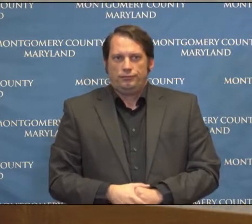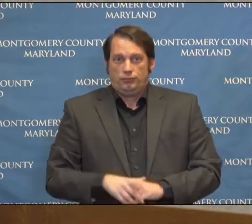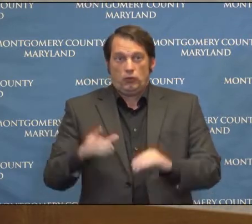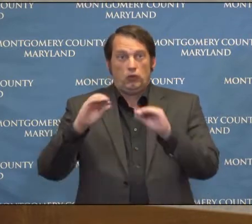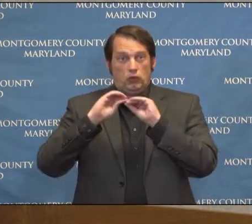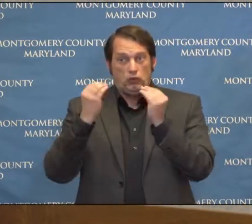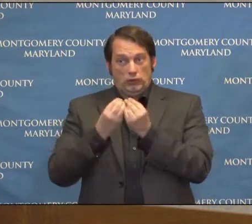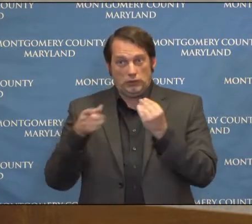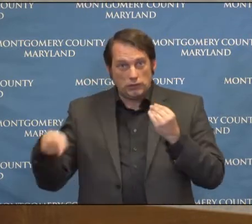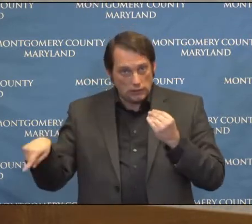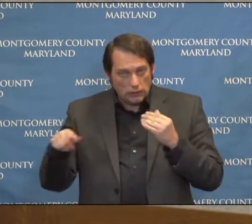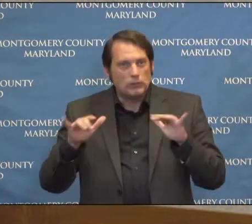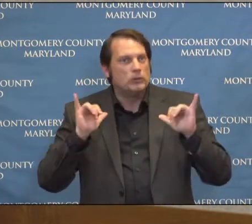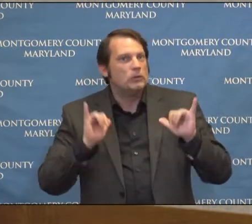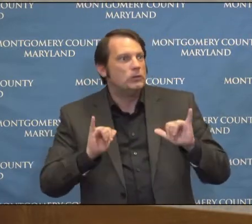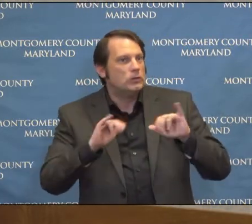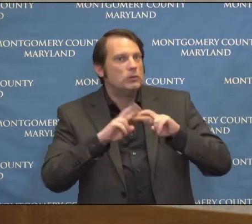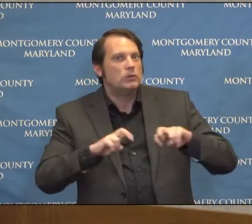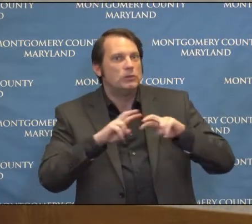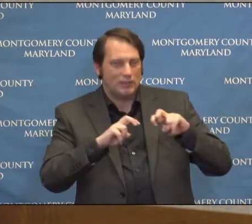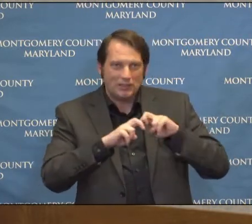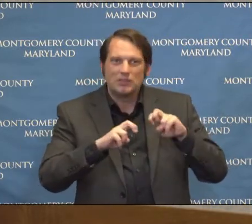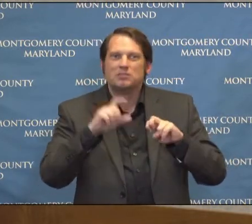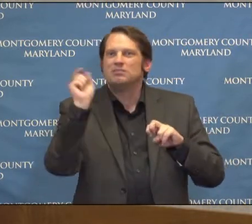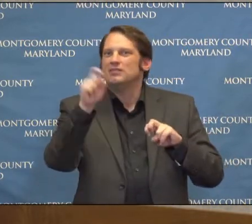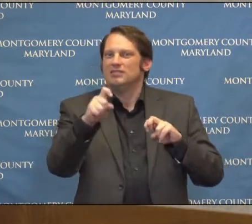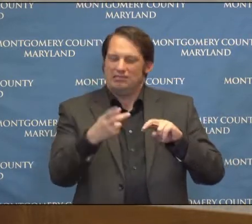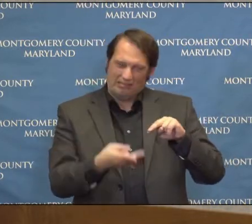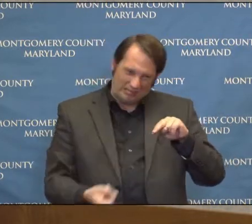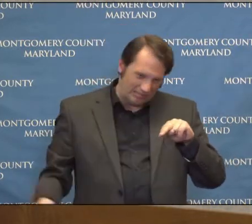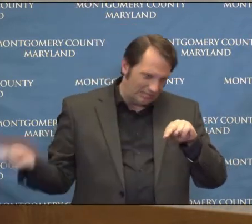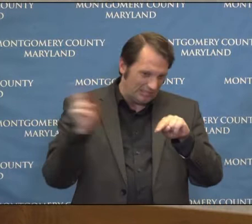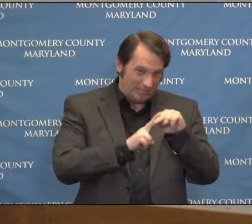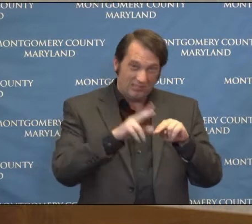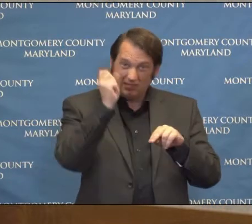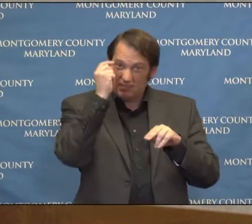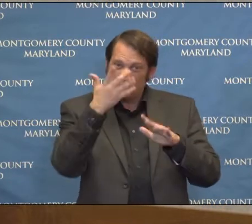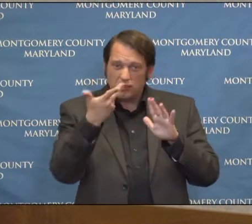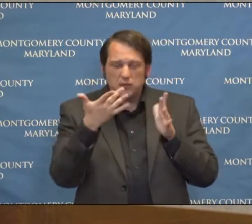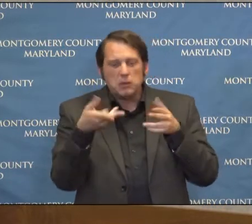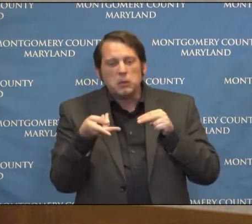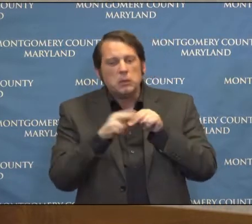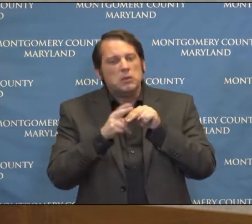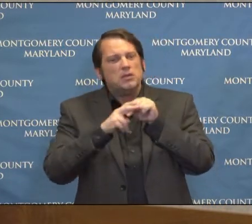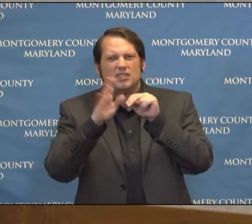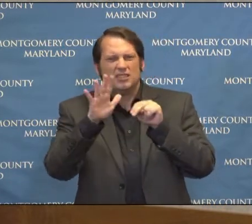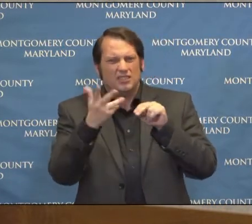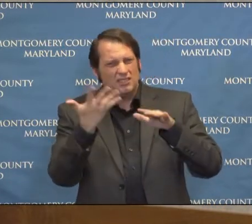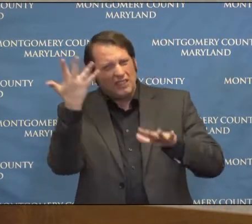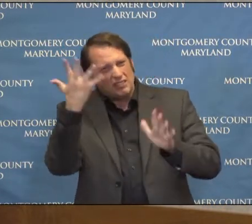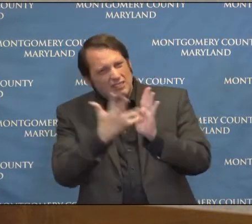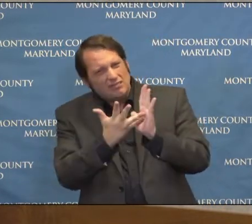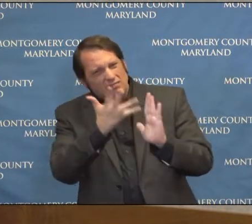month ago, the services that they were offering. And many of these recipients are people who've never used food before. And so it's